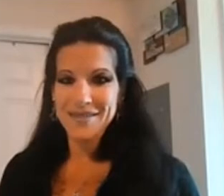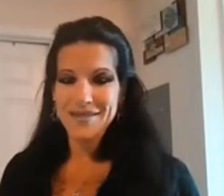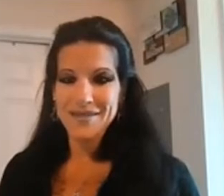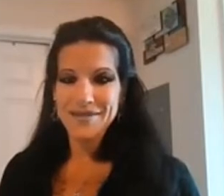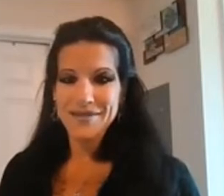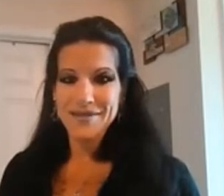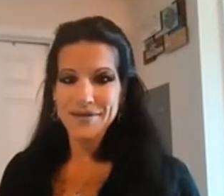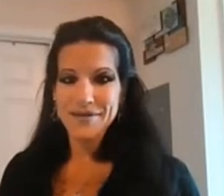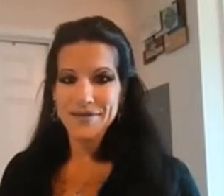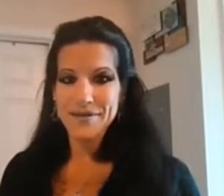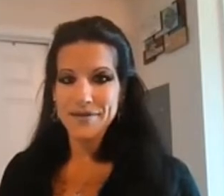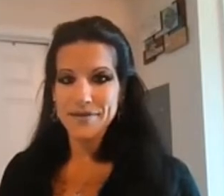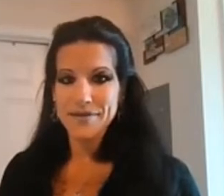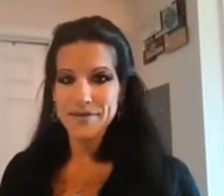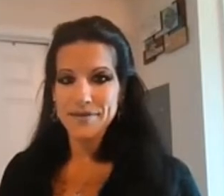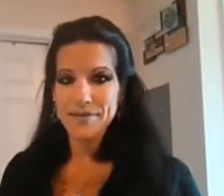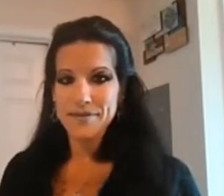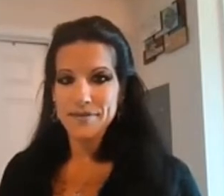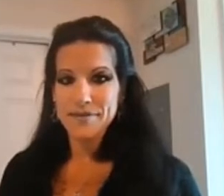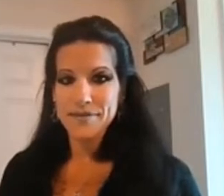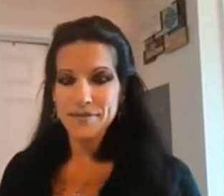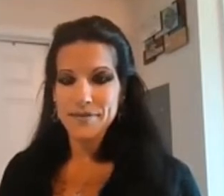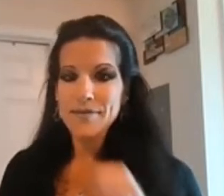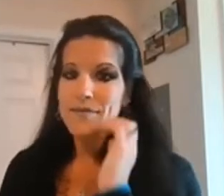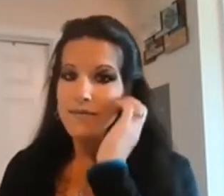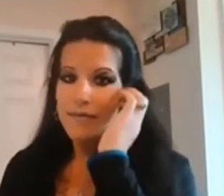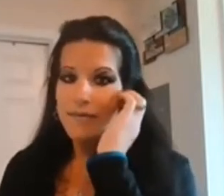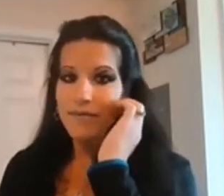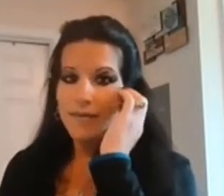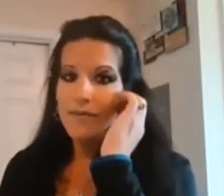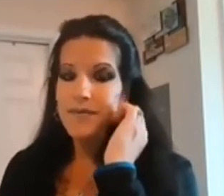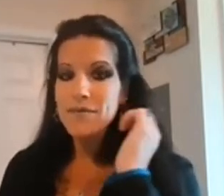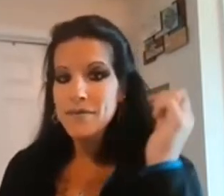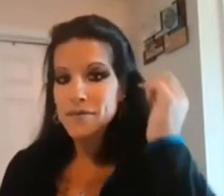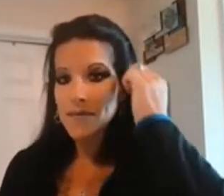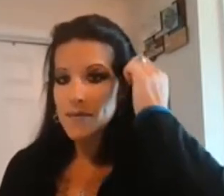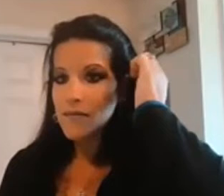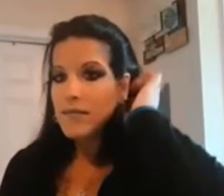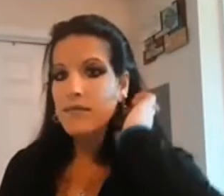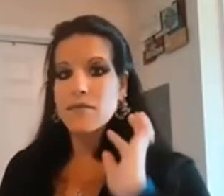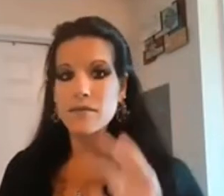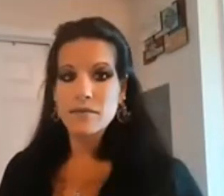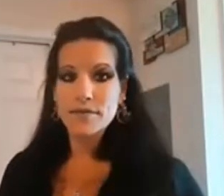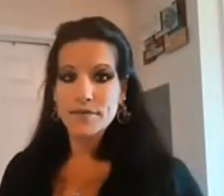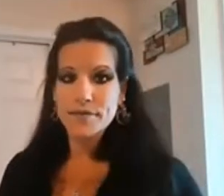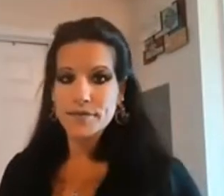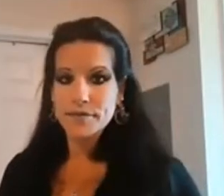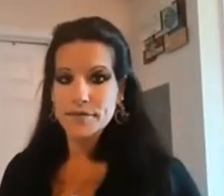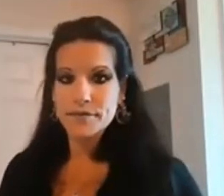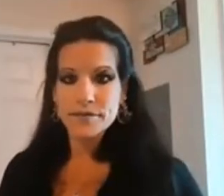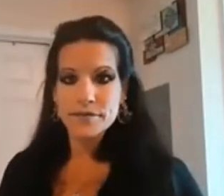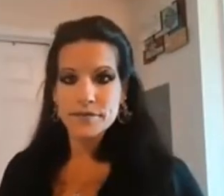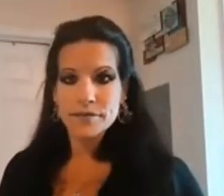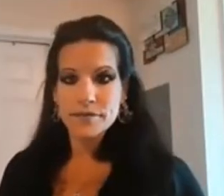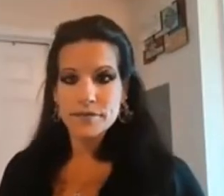into technical trouble, you can find me back in this room to be a switchboard operator or a troubleshooter or whatever you may need.